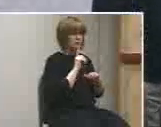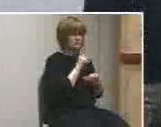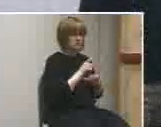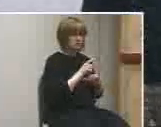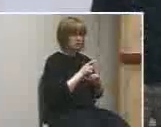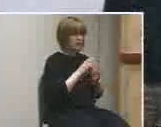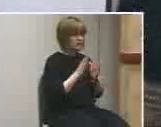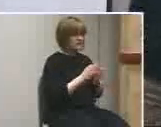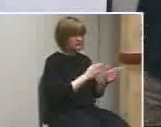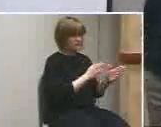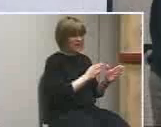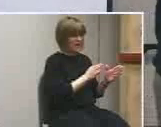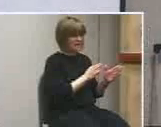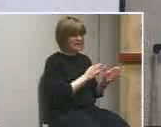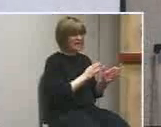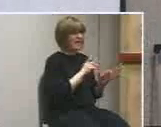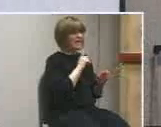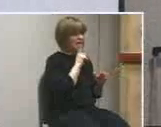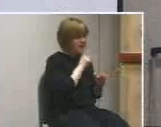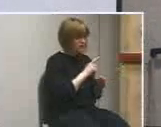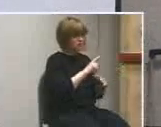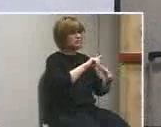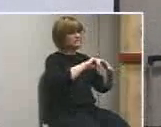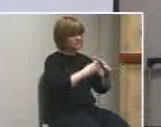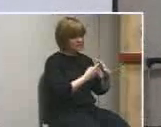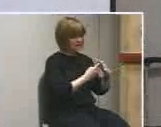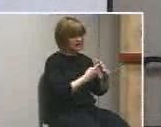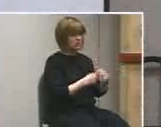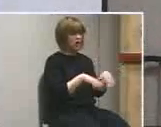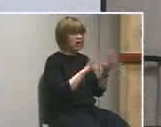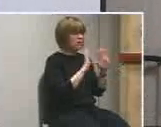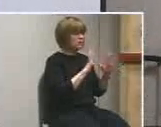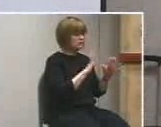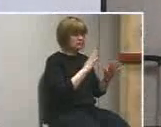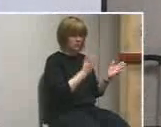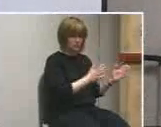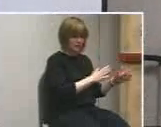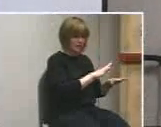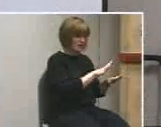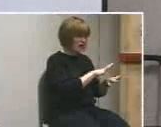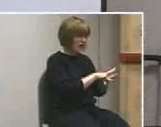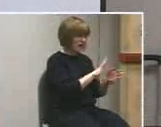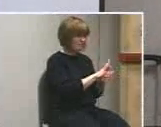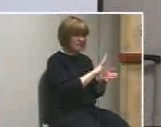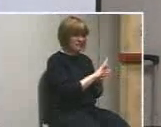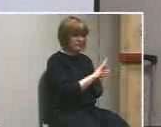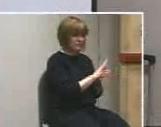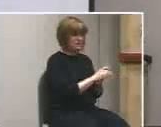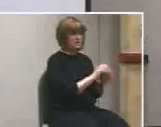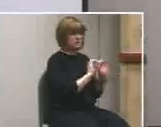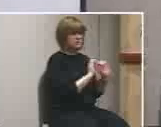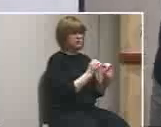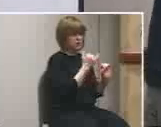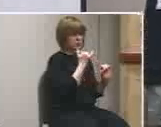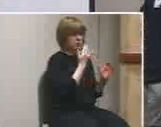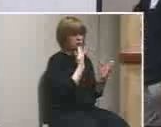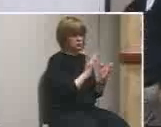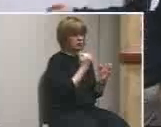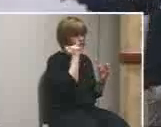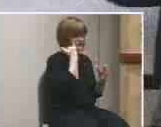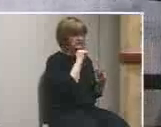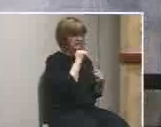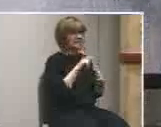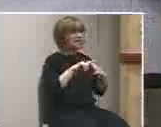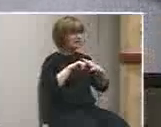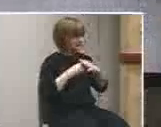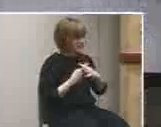this plan is actually put into place? A great plan on paper doesn't do anybody any good. How do you put it in practice? When we put